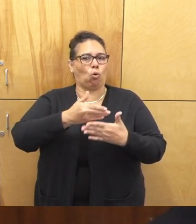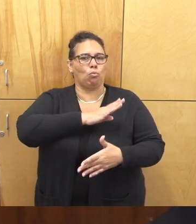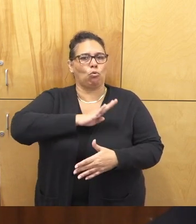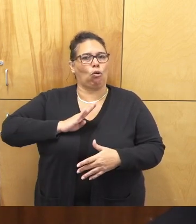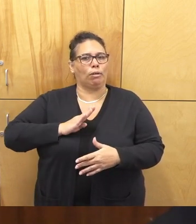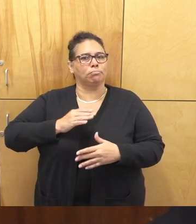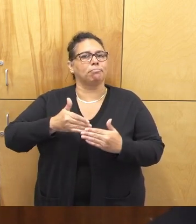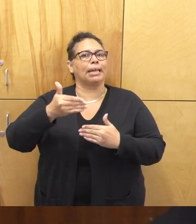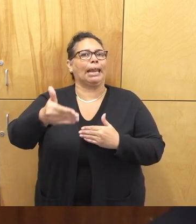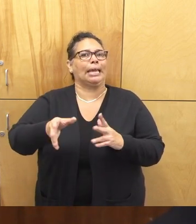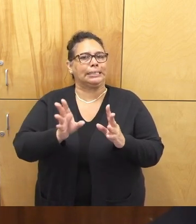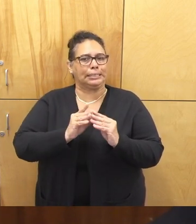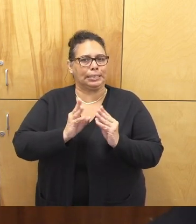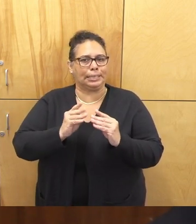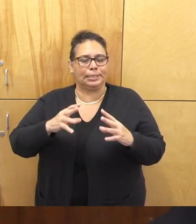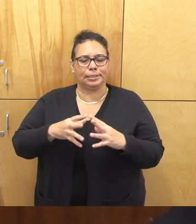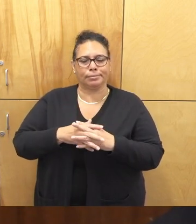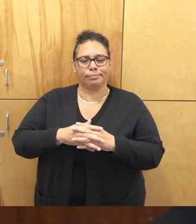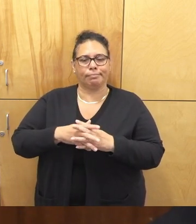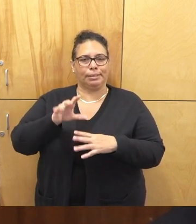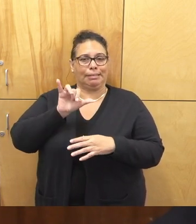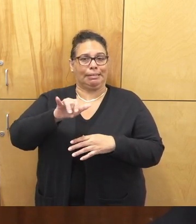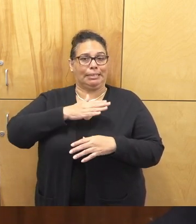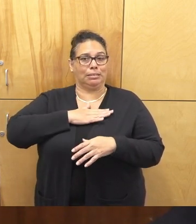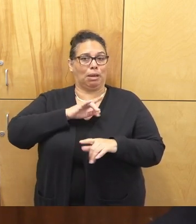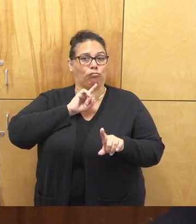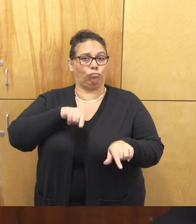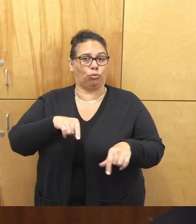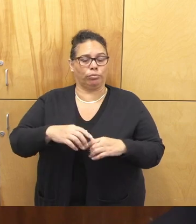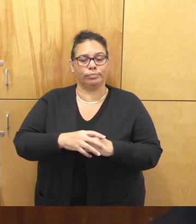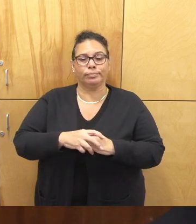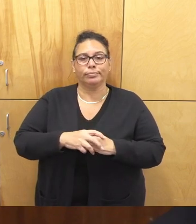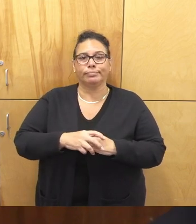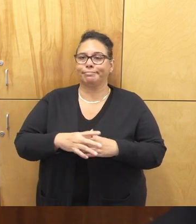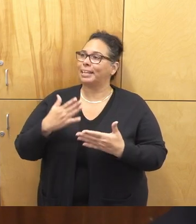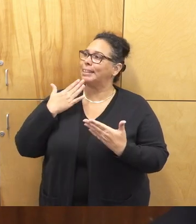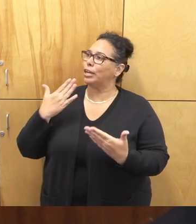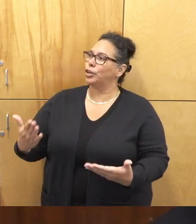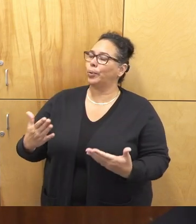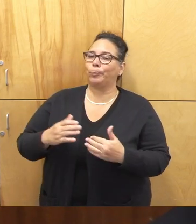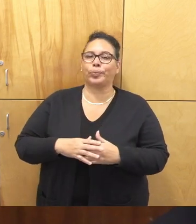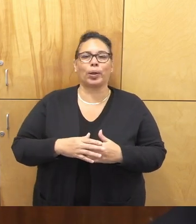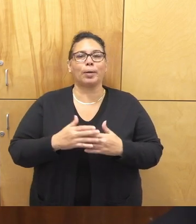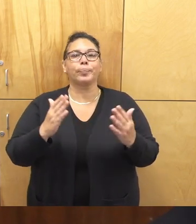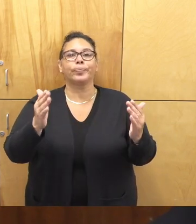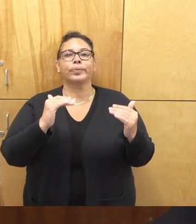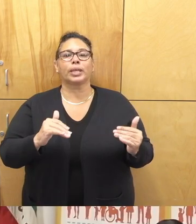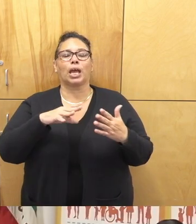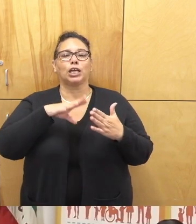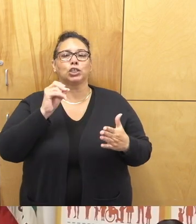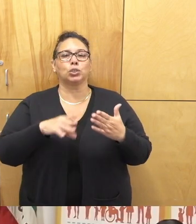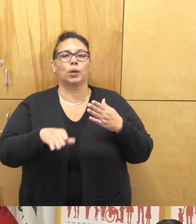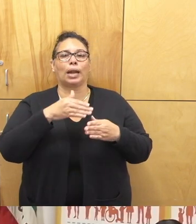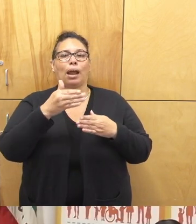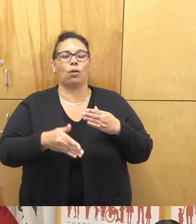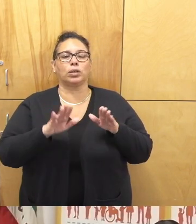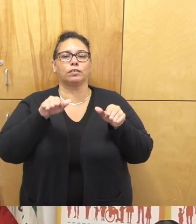next meeting. That's my report. Thank you. And student outcome-focused government.